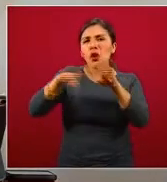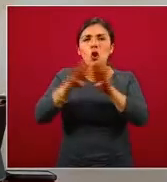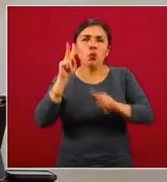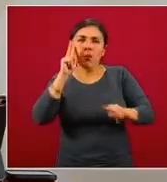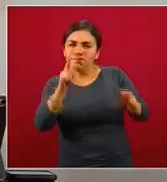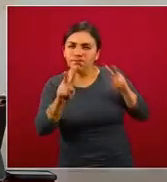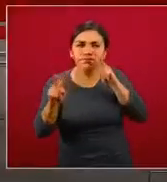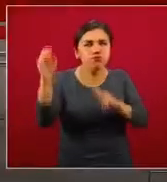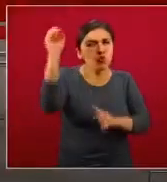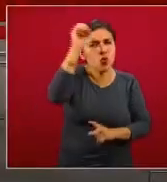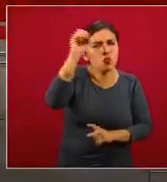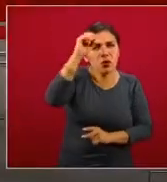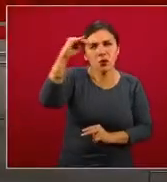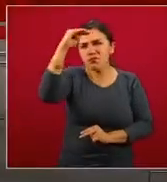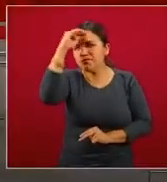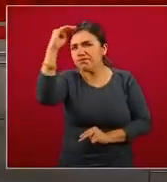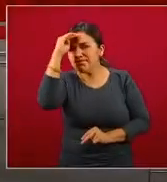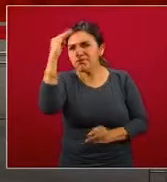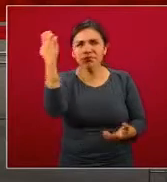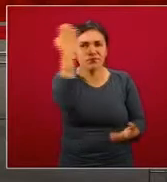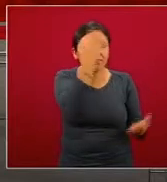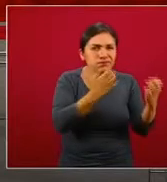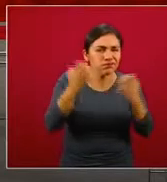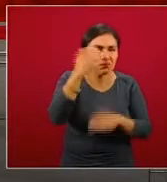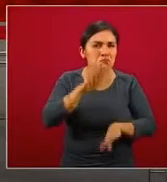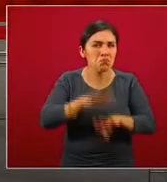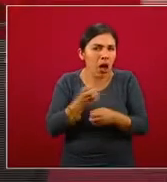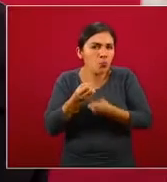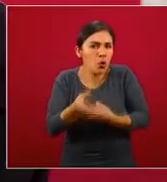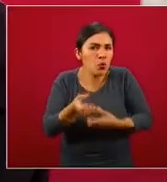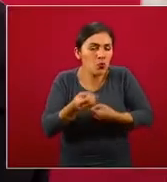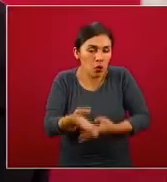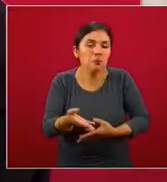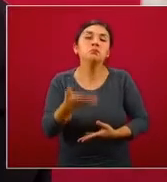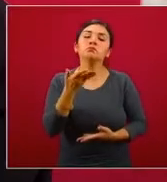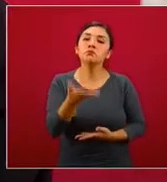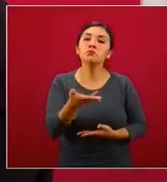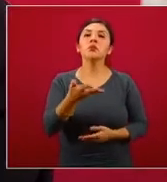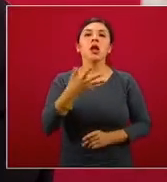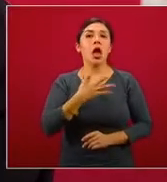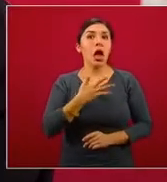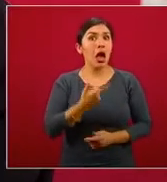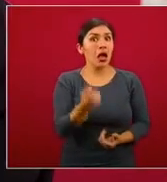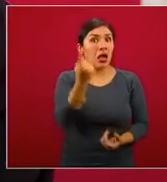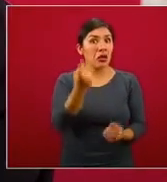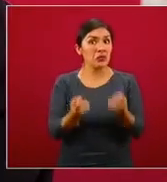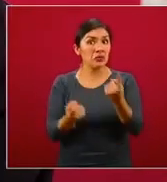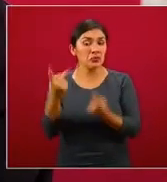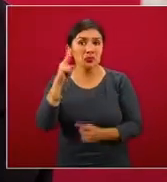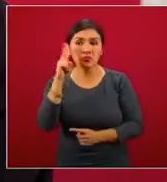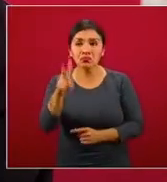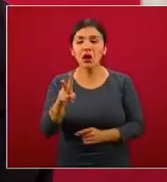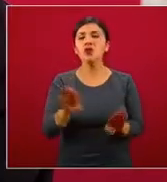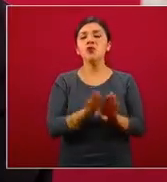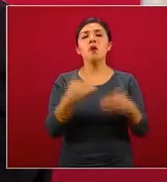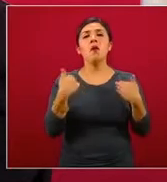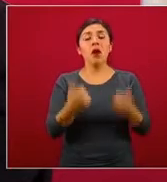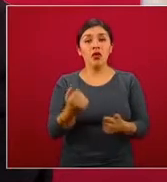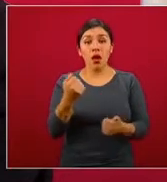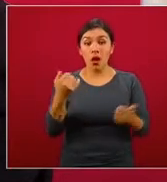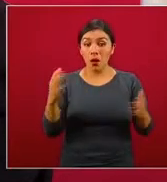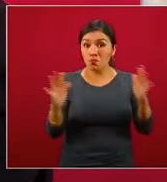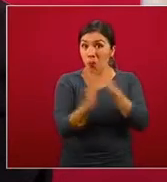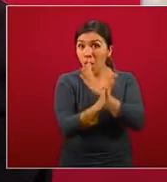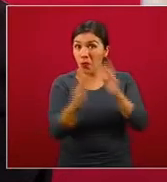the epidemic is behaving. Second, the capacity to address the epidemic.